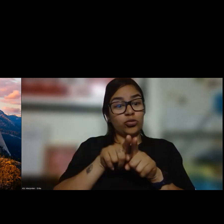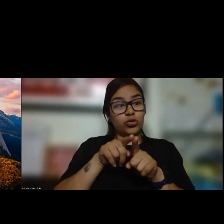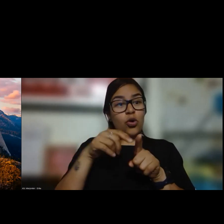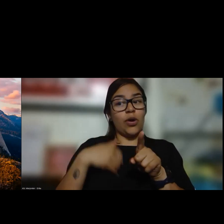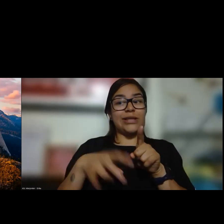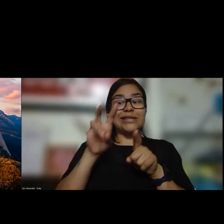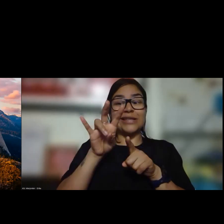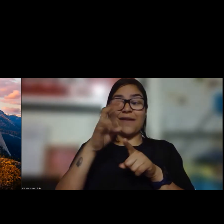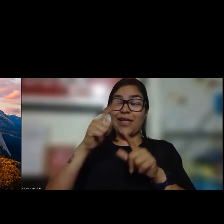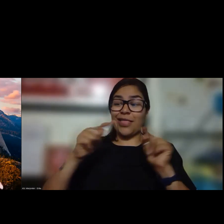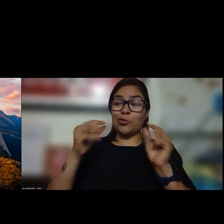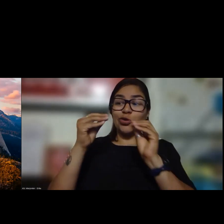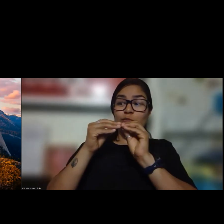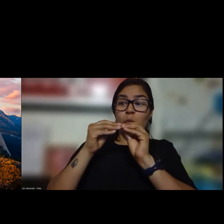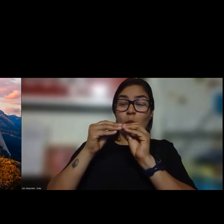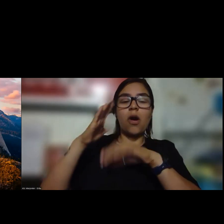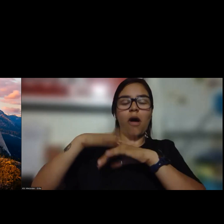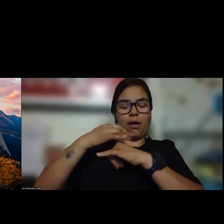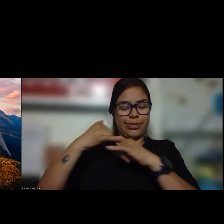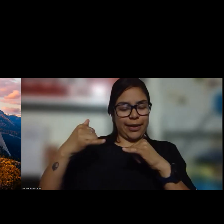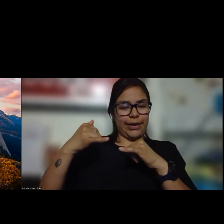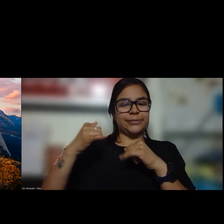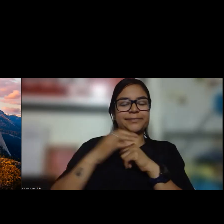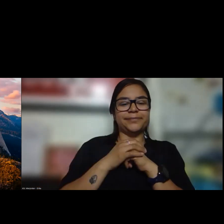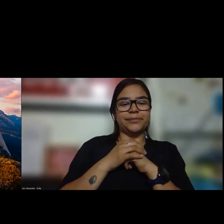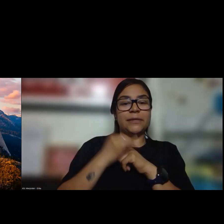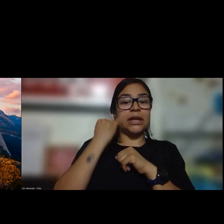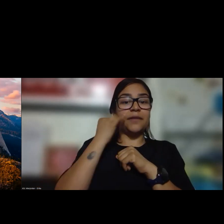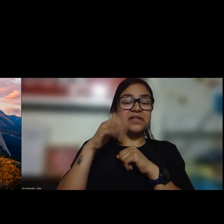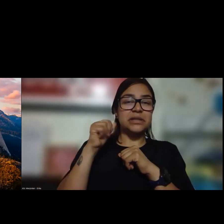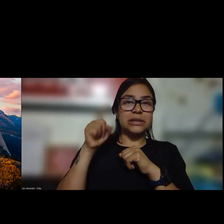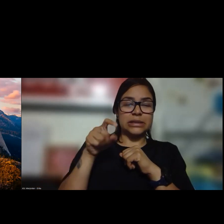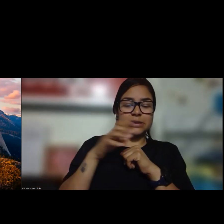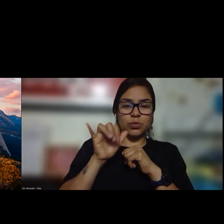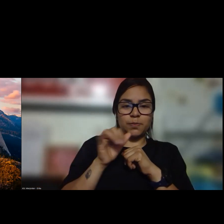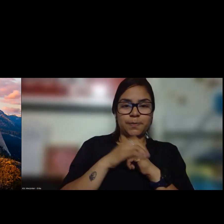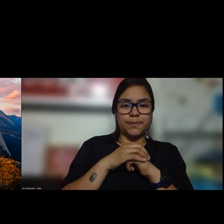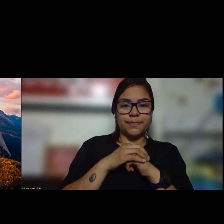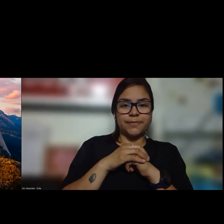7 languages online, or 9 in addition to English and Spanish.